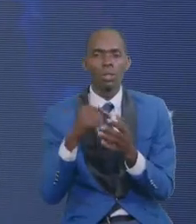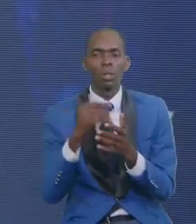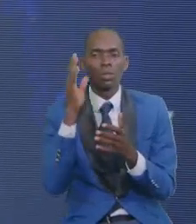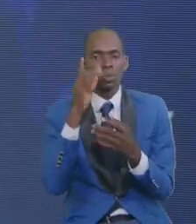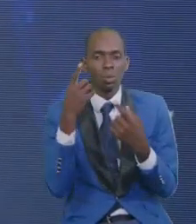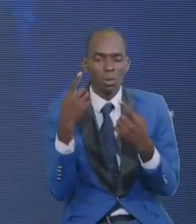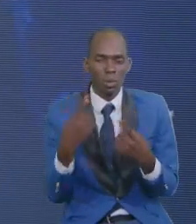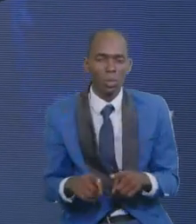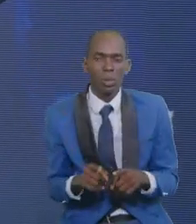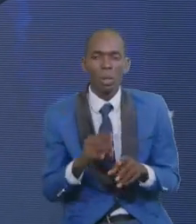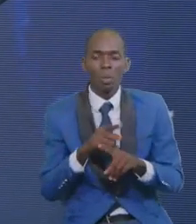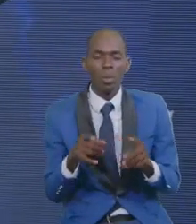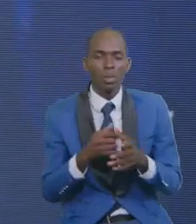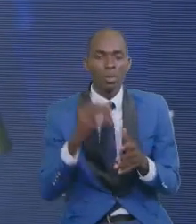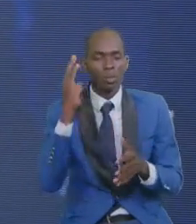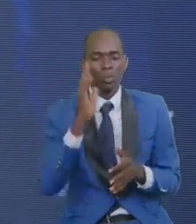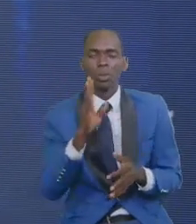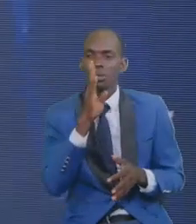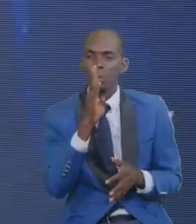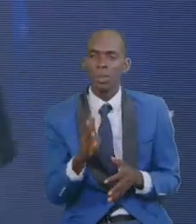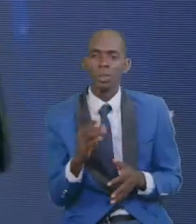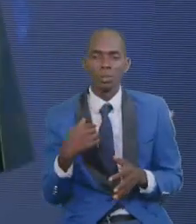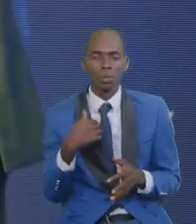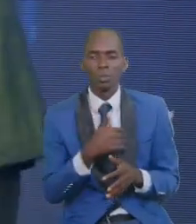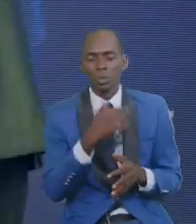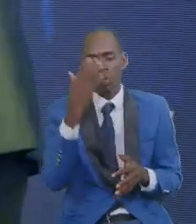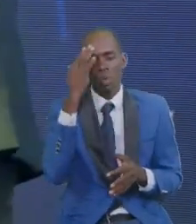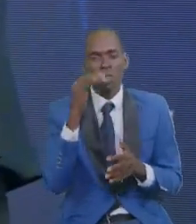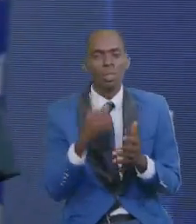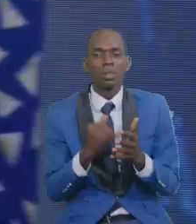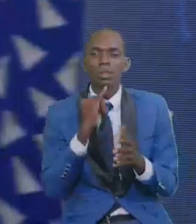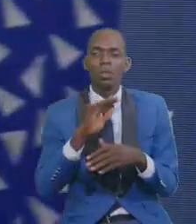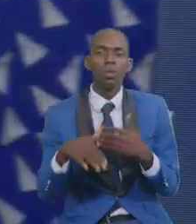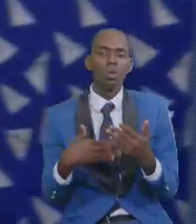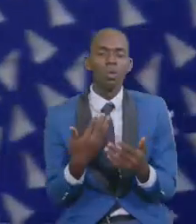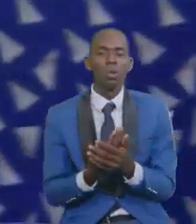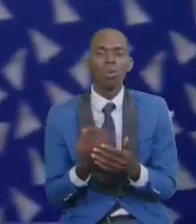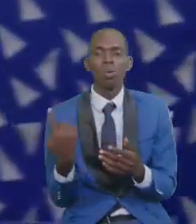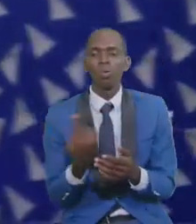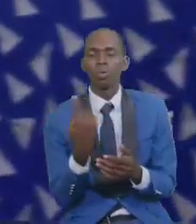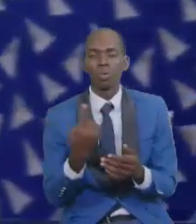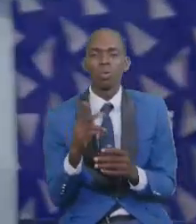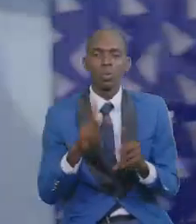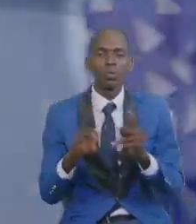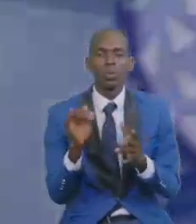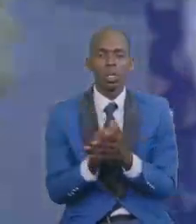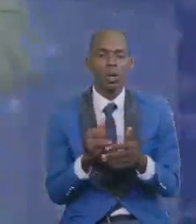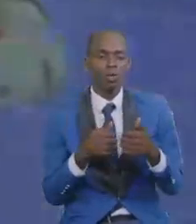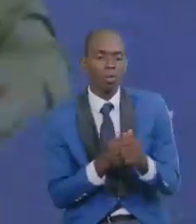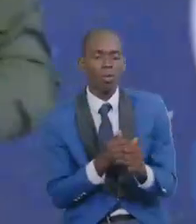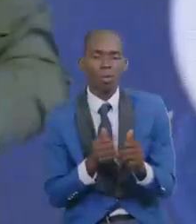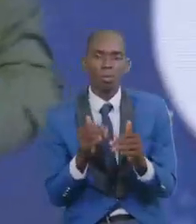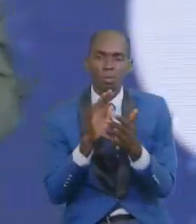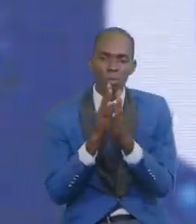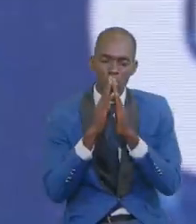but it will be. And we know it's only those who follow peace with all men and holiness, without which no